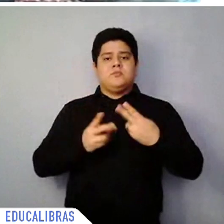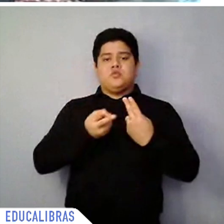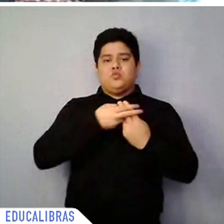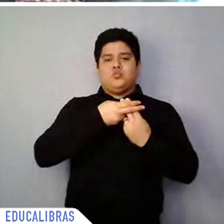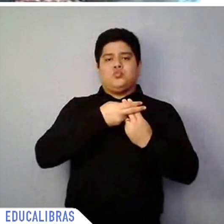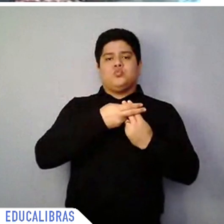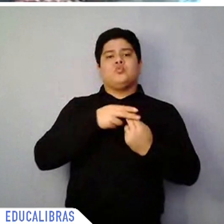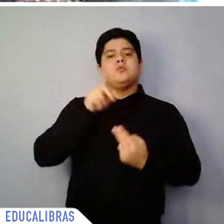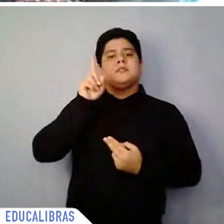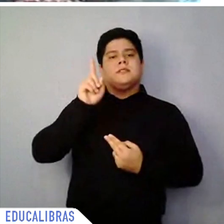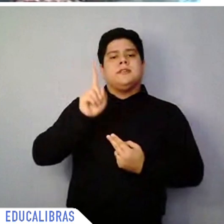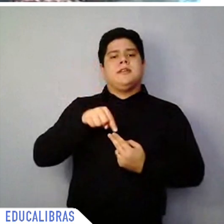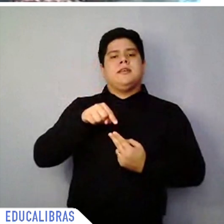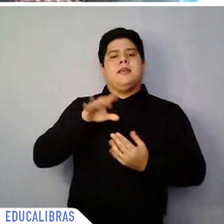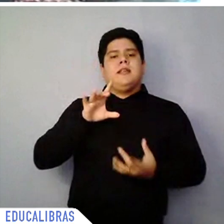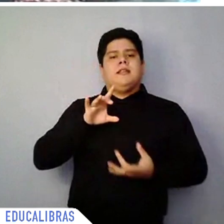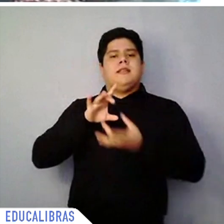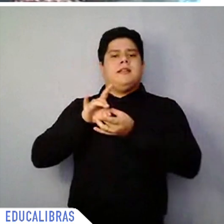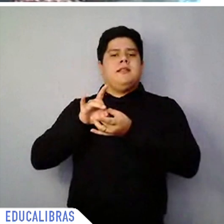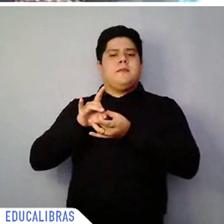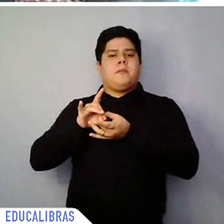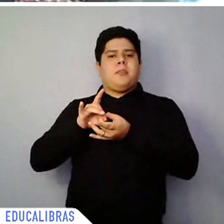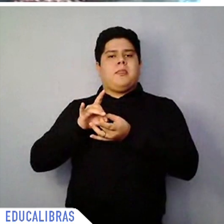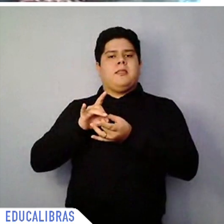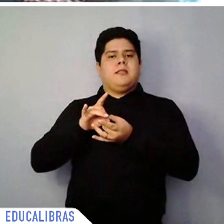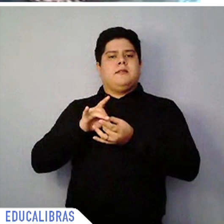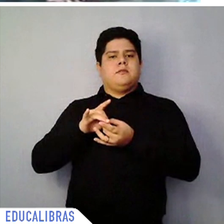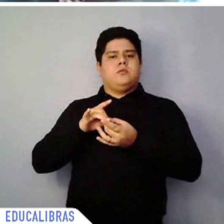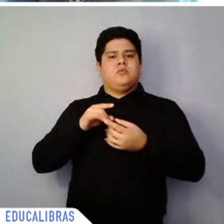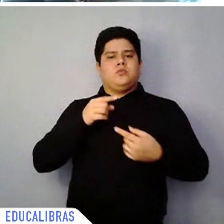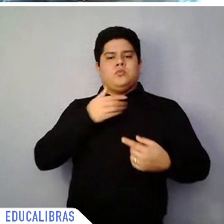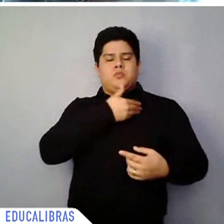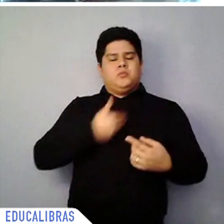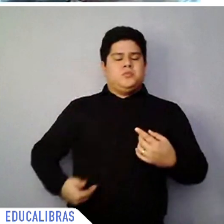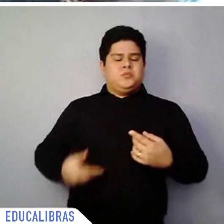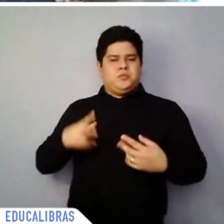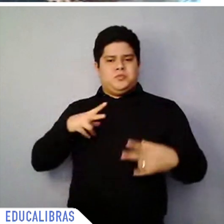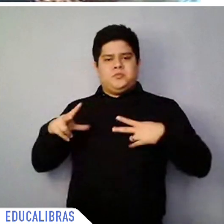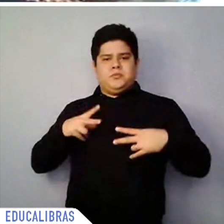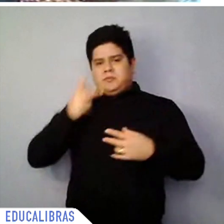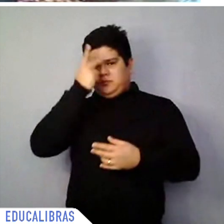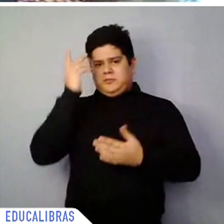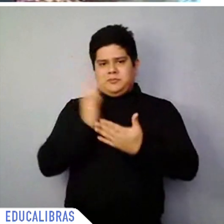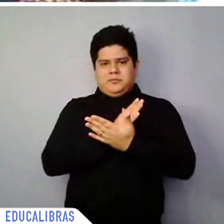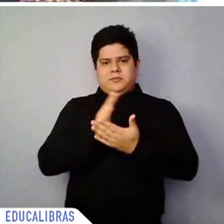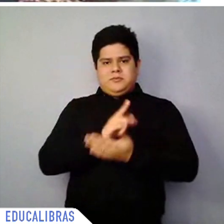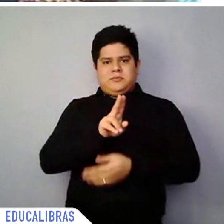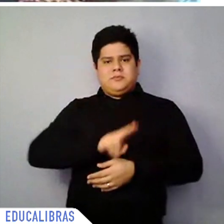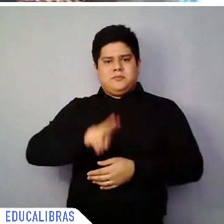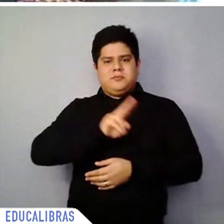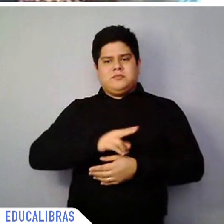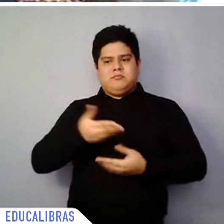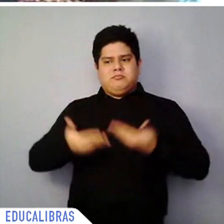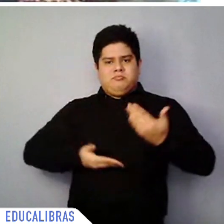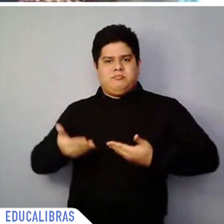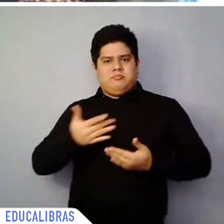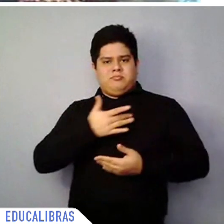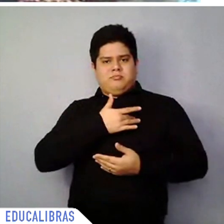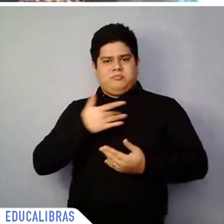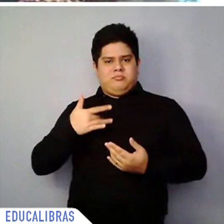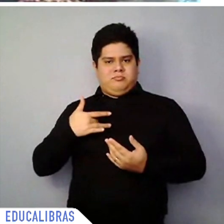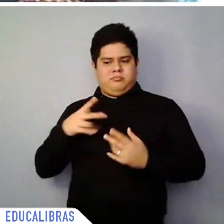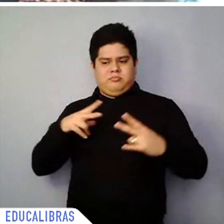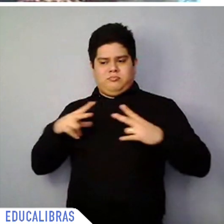So yes, Alexandre, thank you. We have 2 aspects there. When we talk about